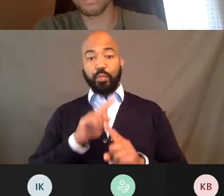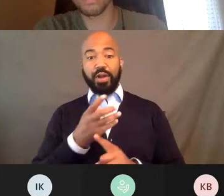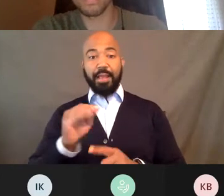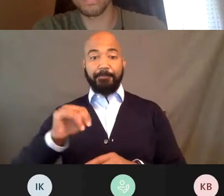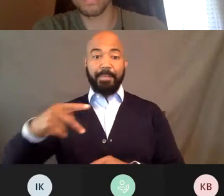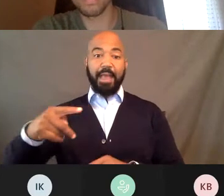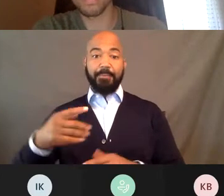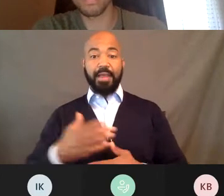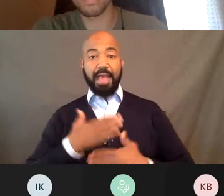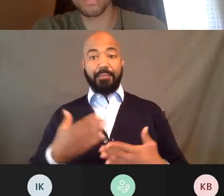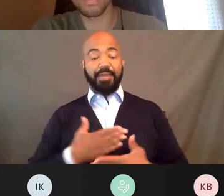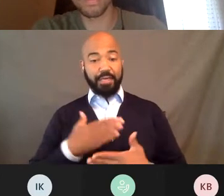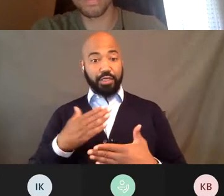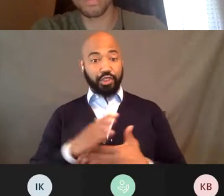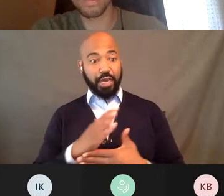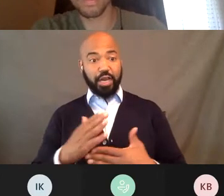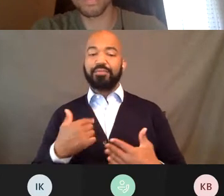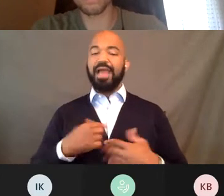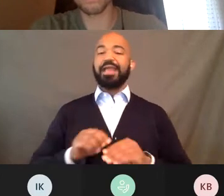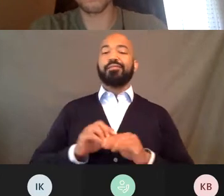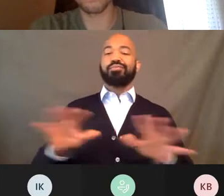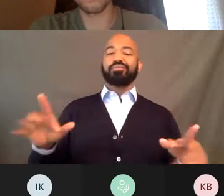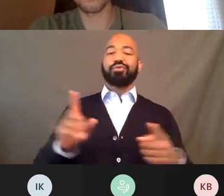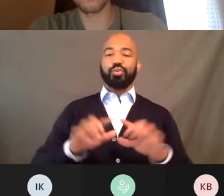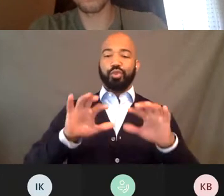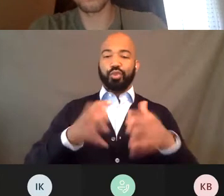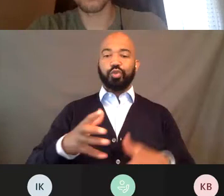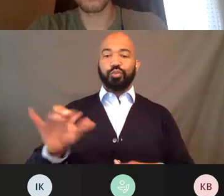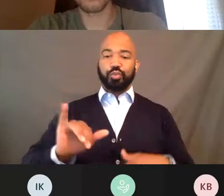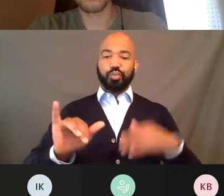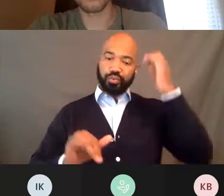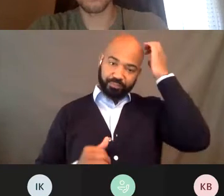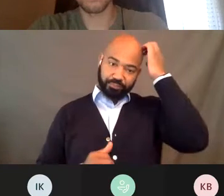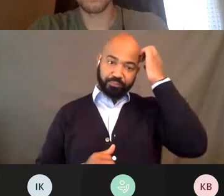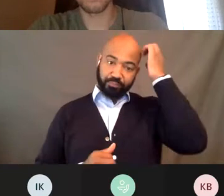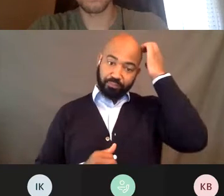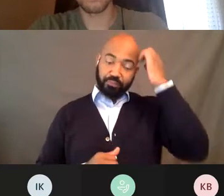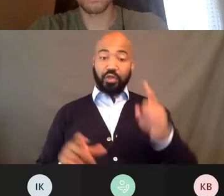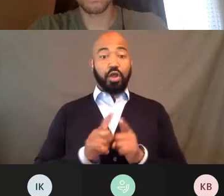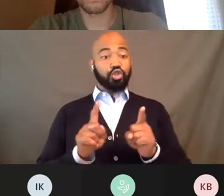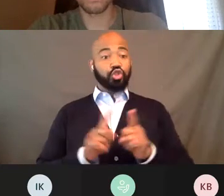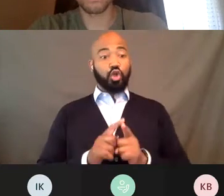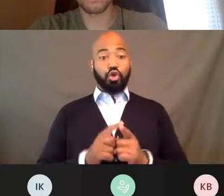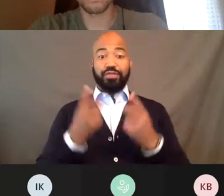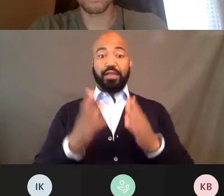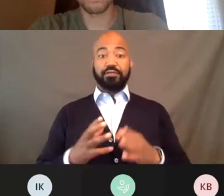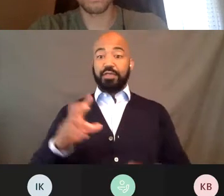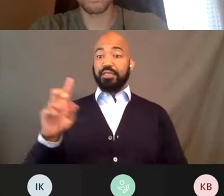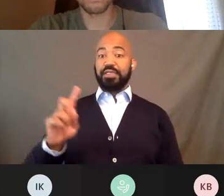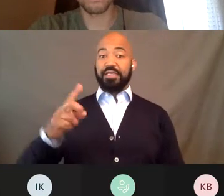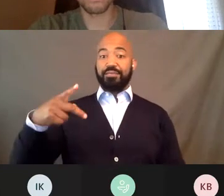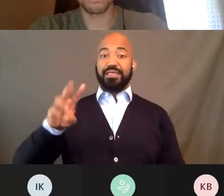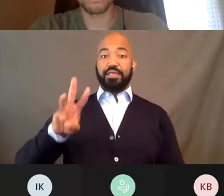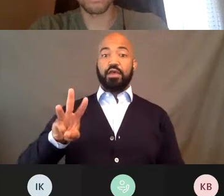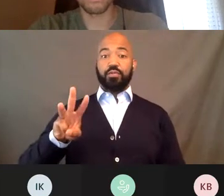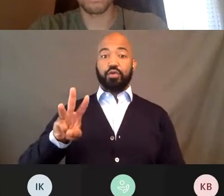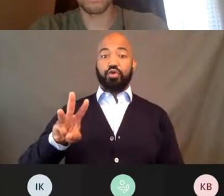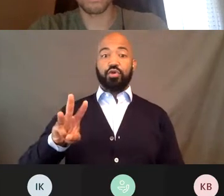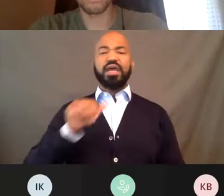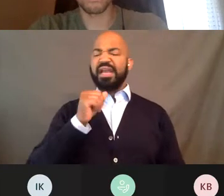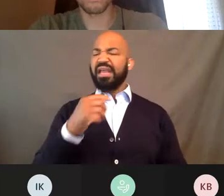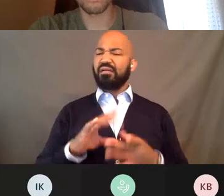share, I can share that with the rest of the group and our guests. And from DPW's perspective, and I didn't say who I was, by